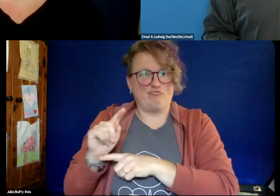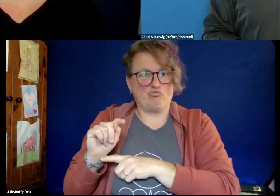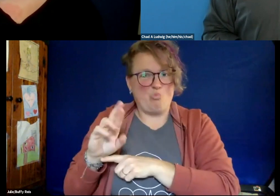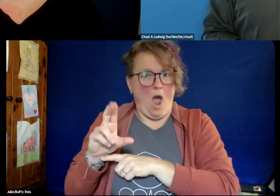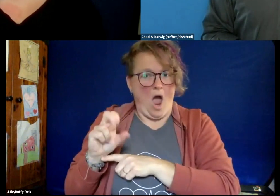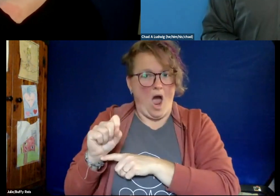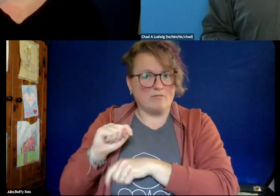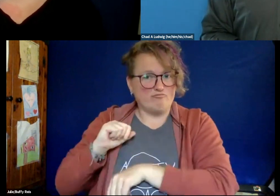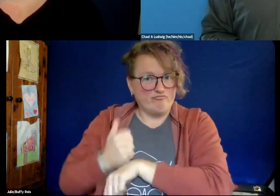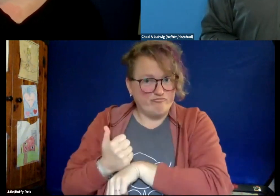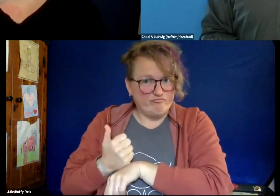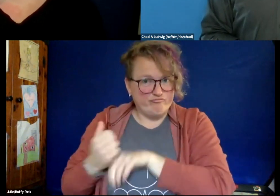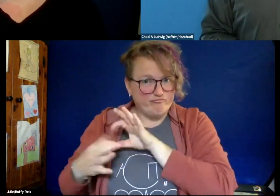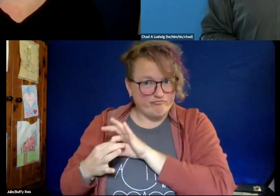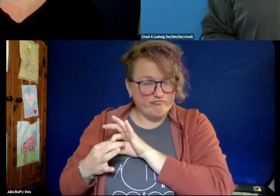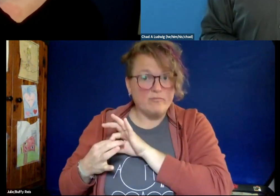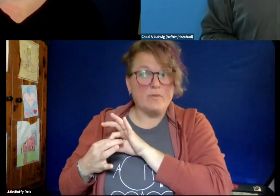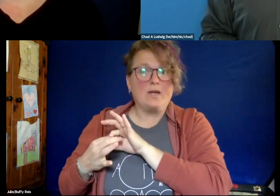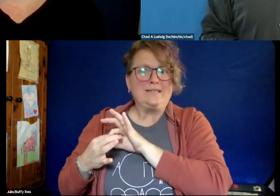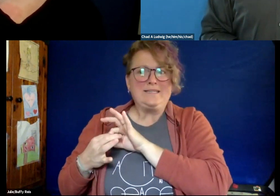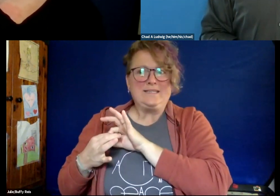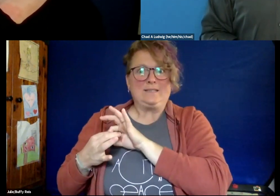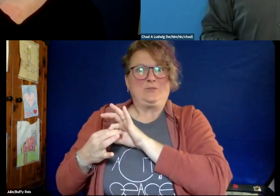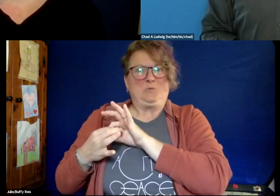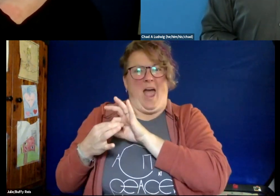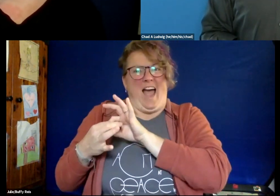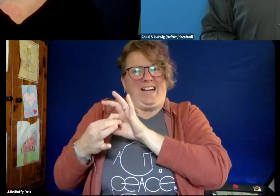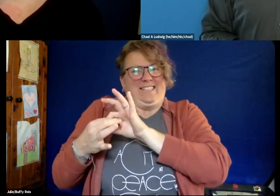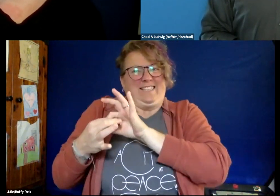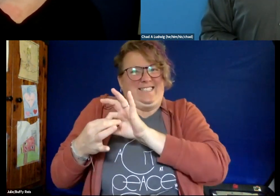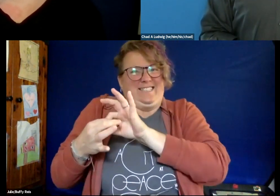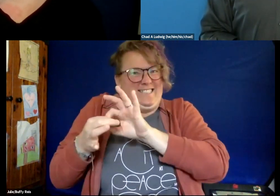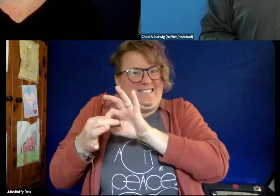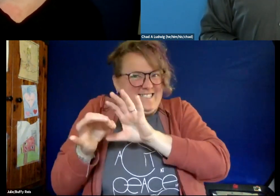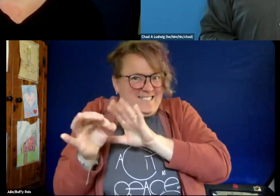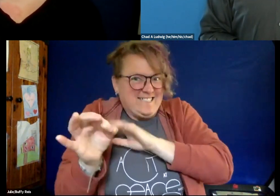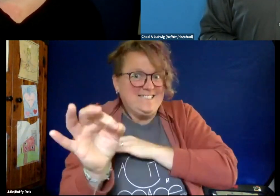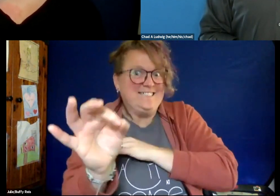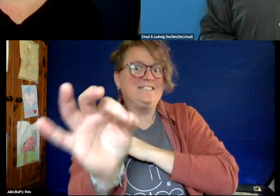we build a relationship and establish that trust.